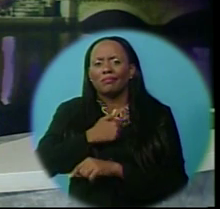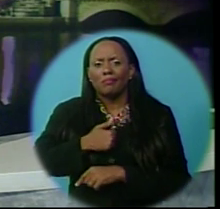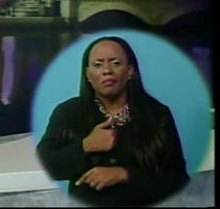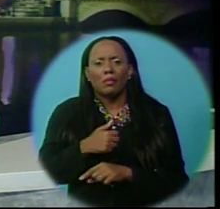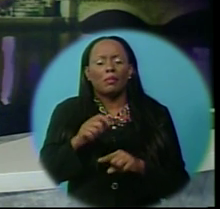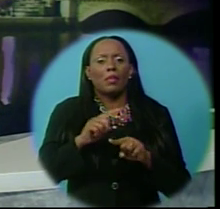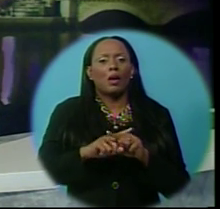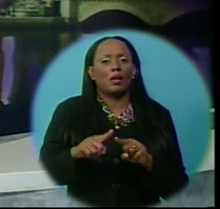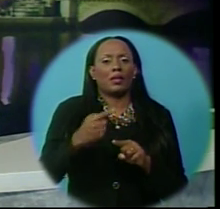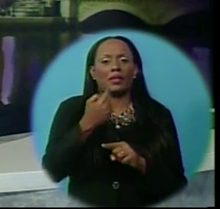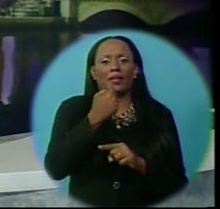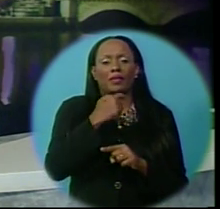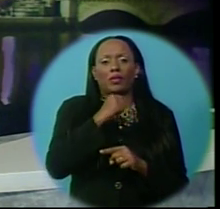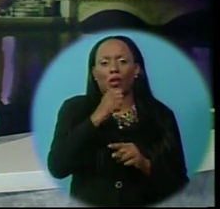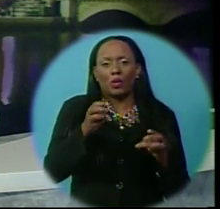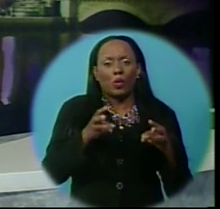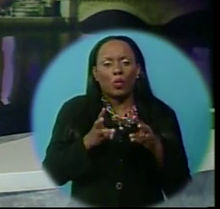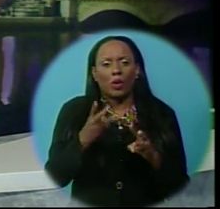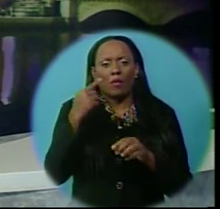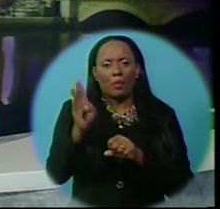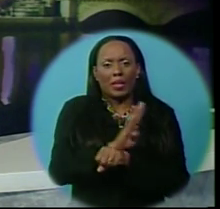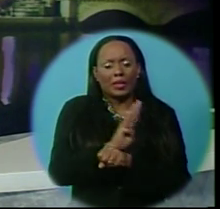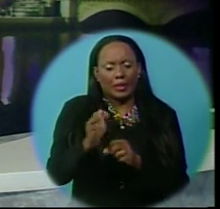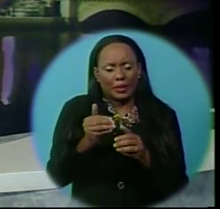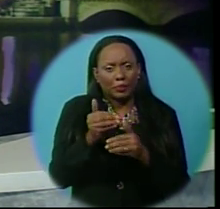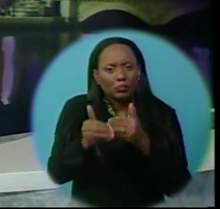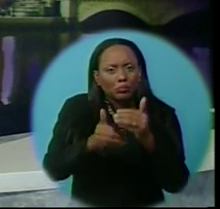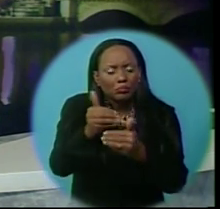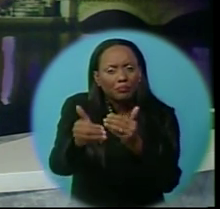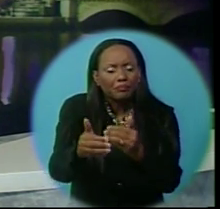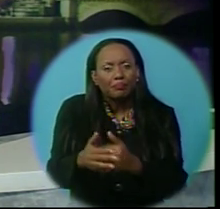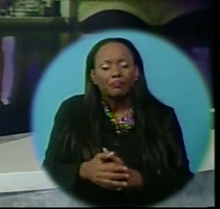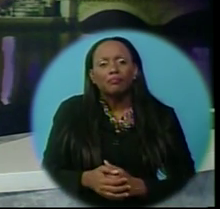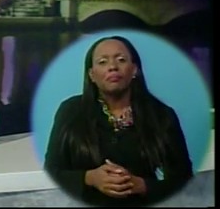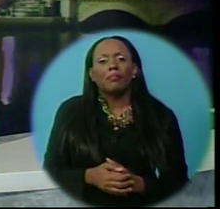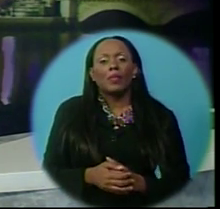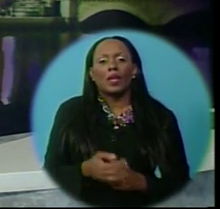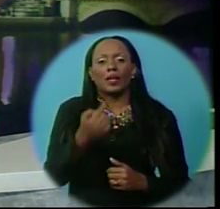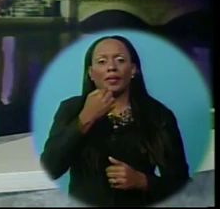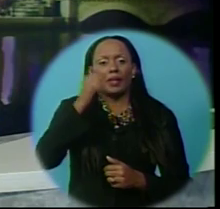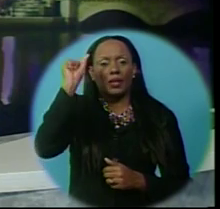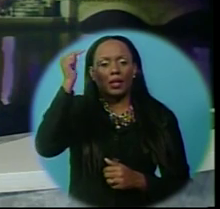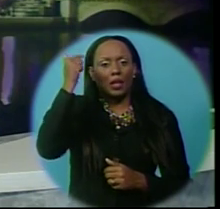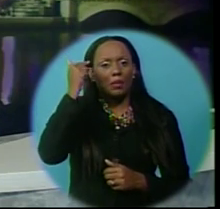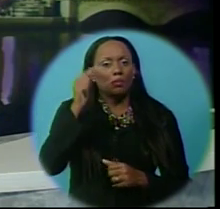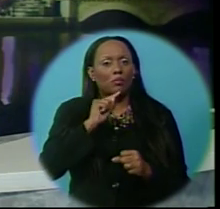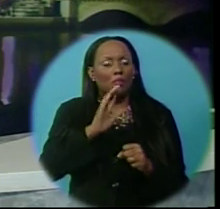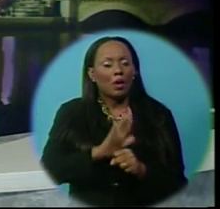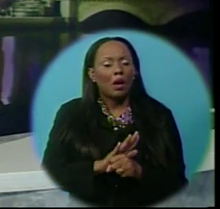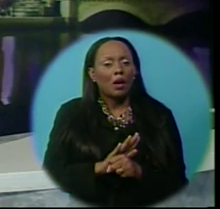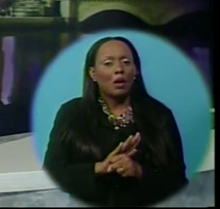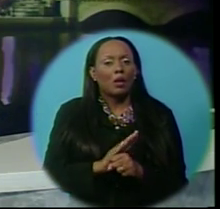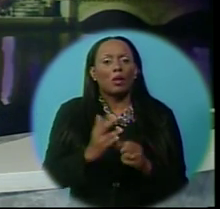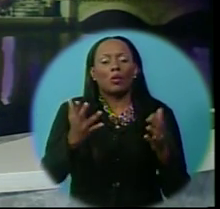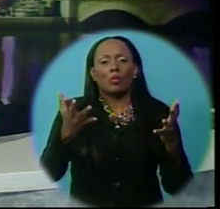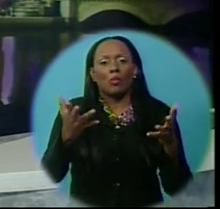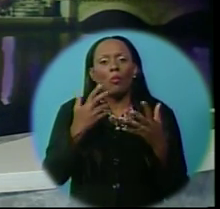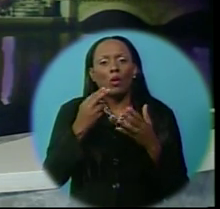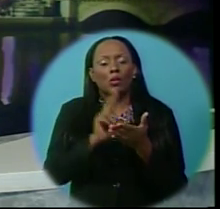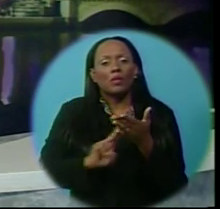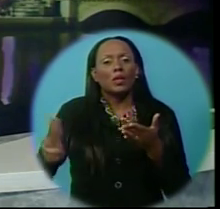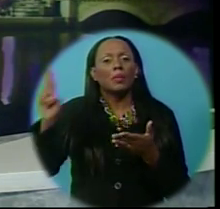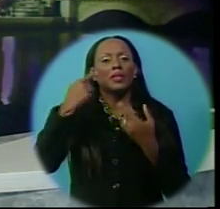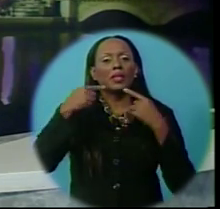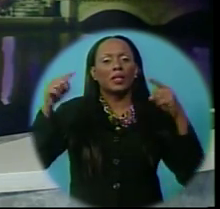they both agreed that this was not the way to conduct business. Stressing that his cabinet is committed to the success of the